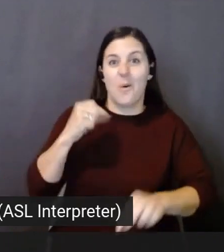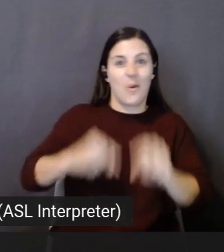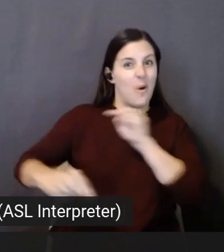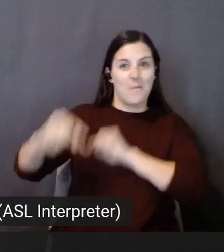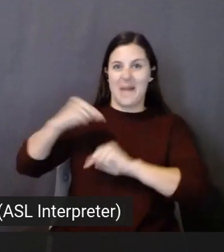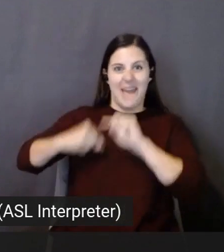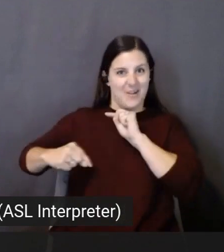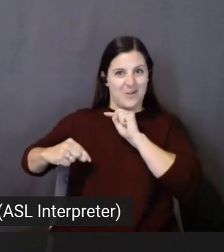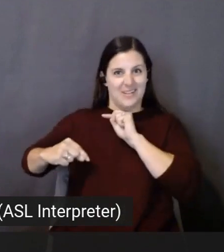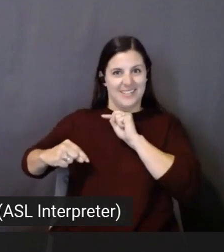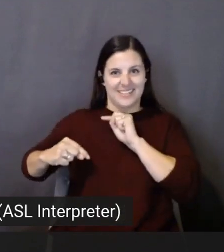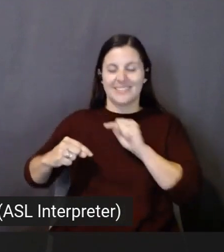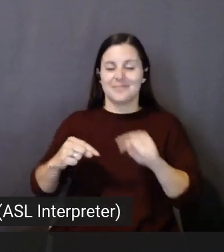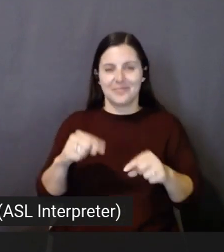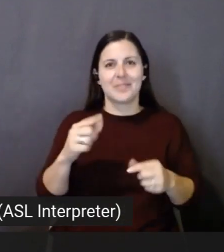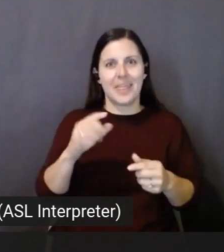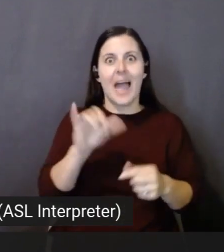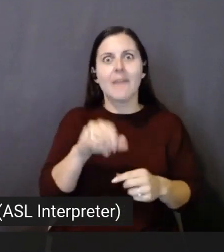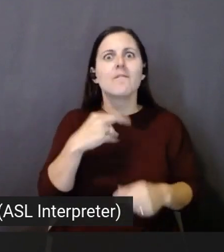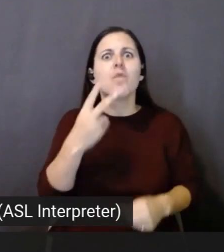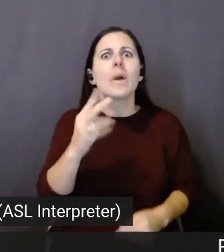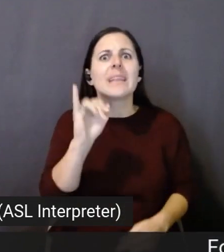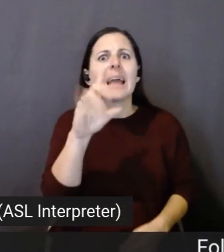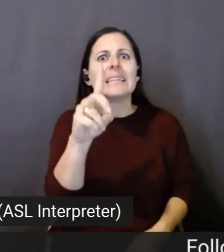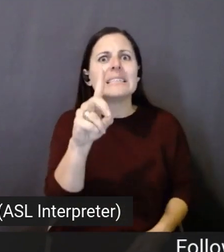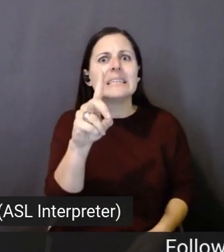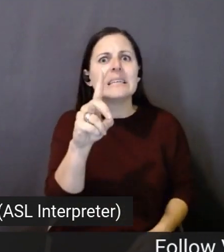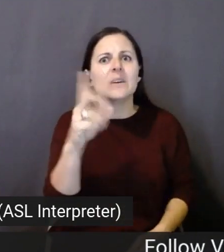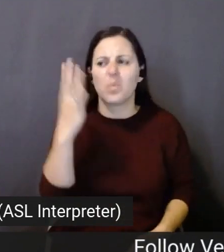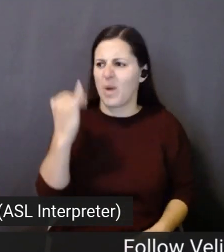do that to verify yourself, why would you want to go back to being